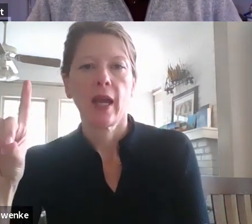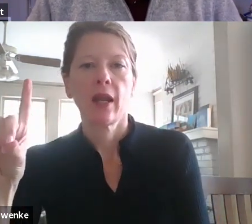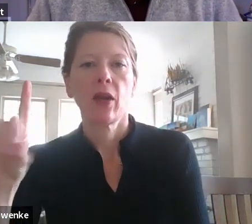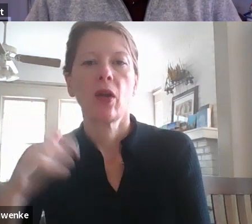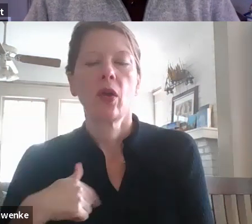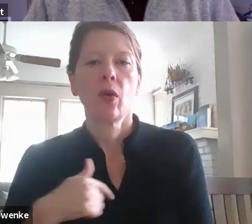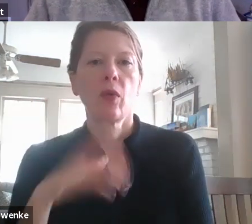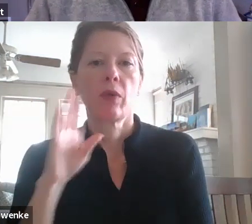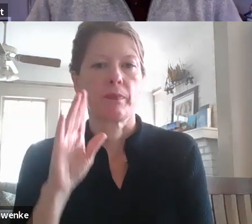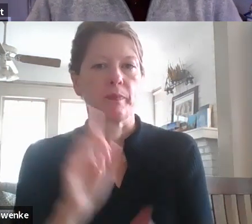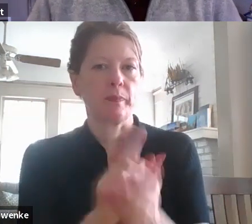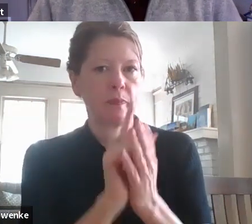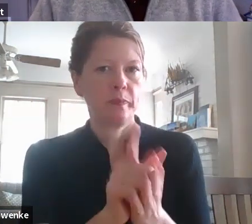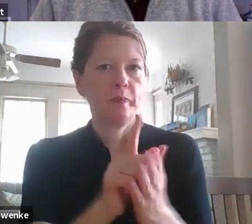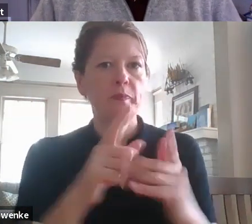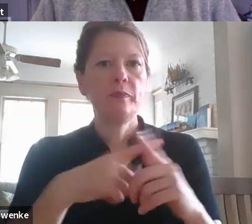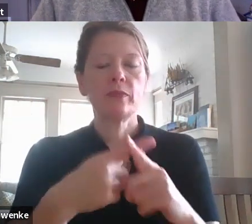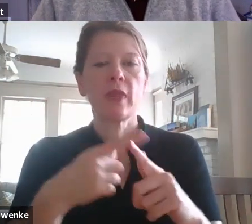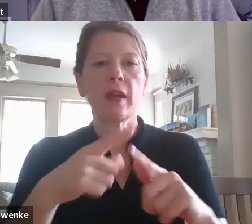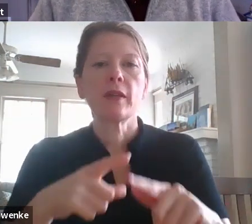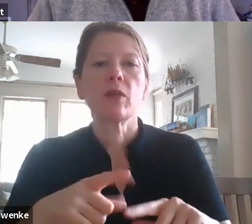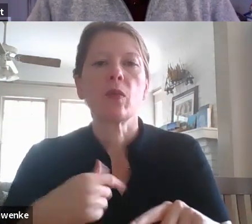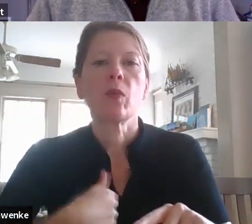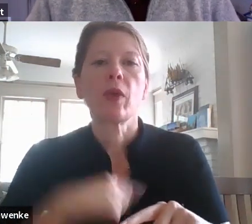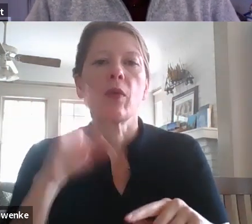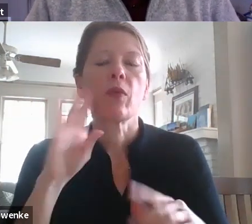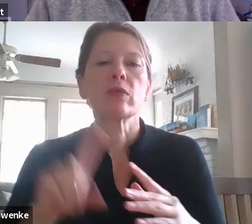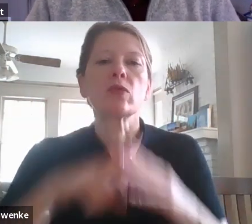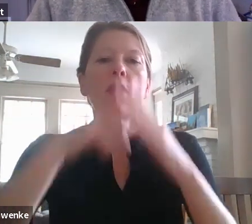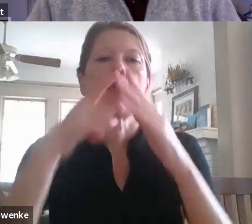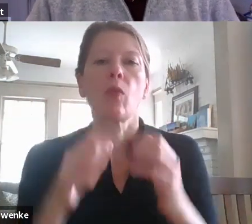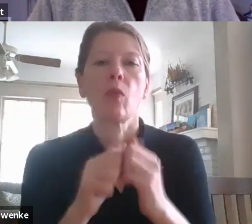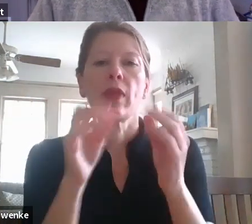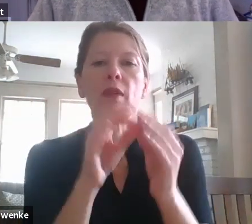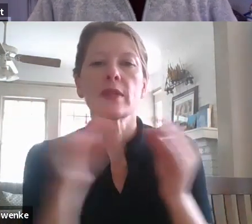get started with a sentence of scripture on page 116.